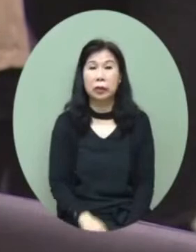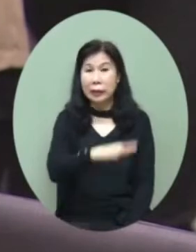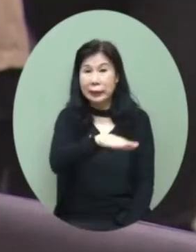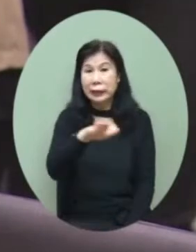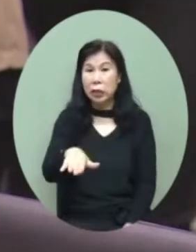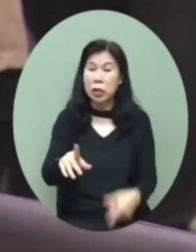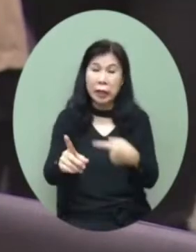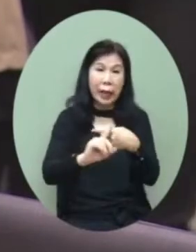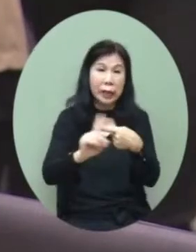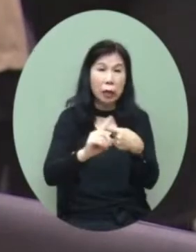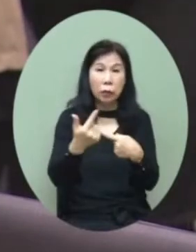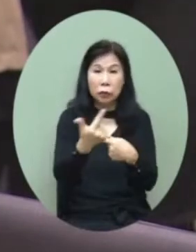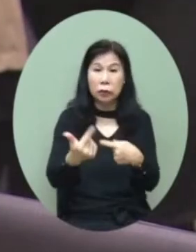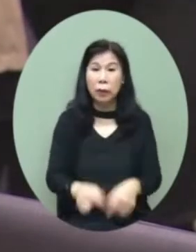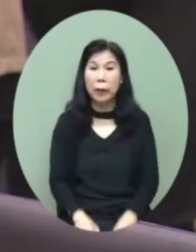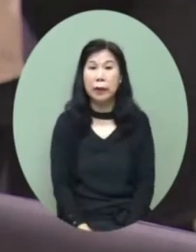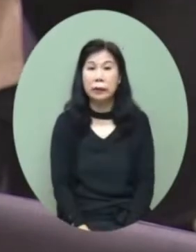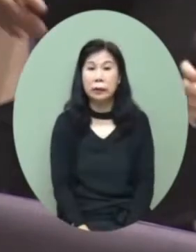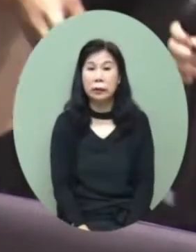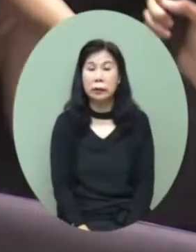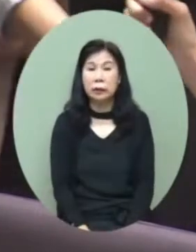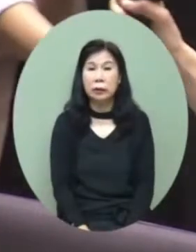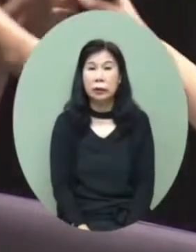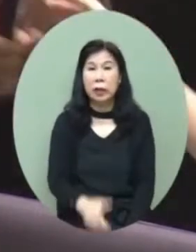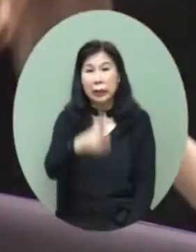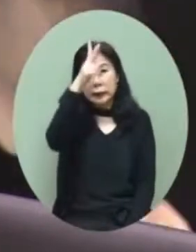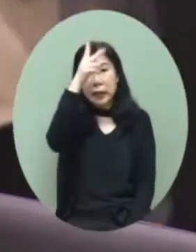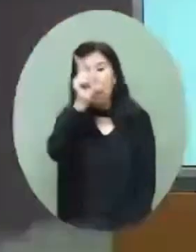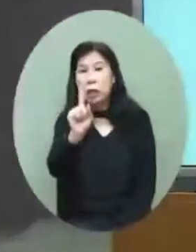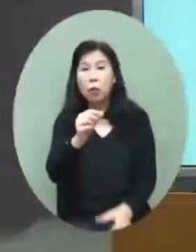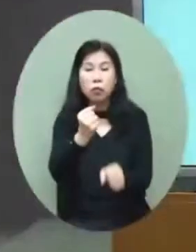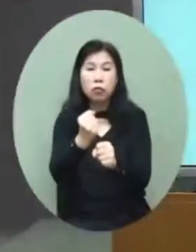at workplaces and schools? Thank you.